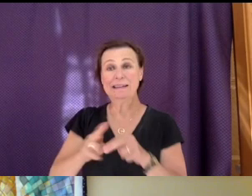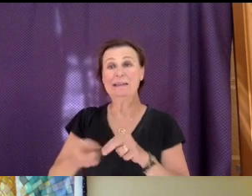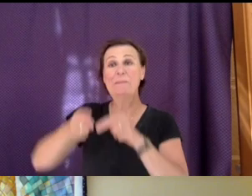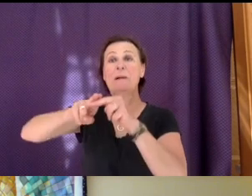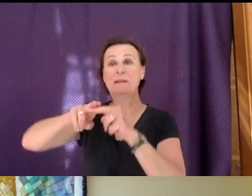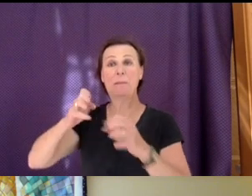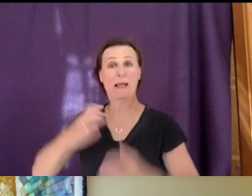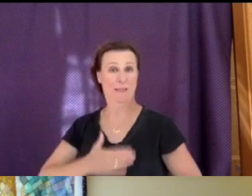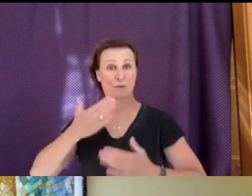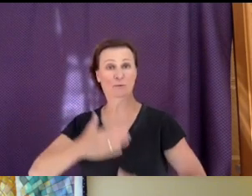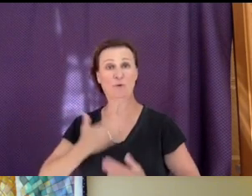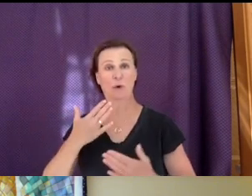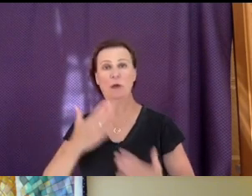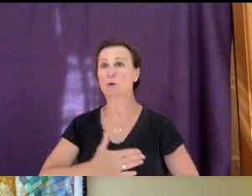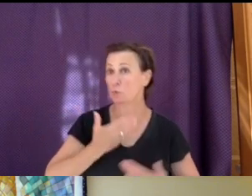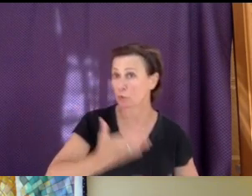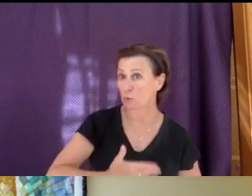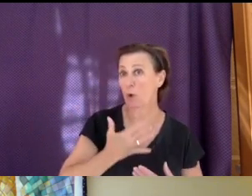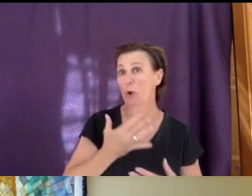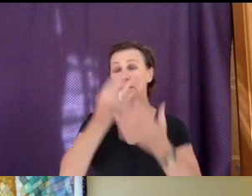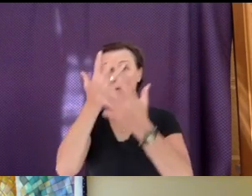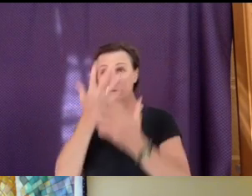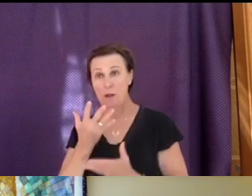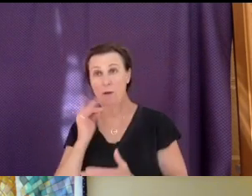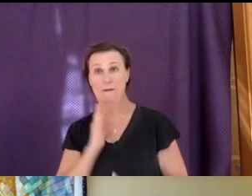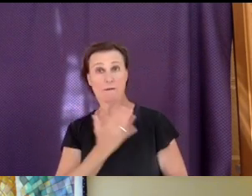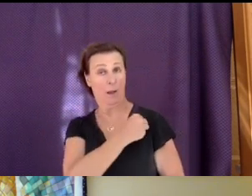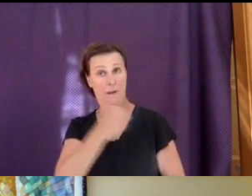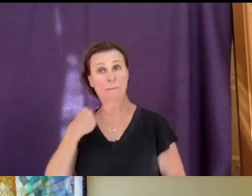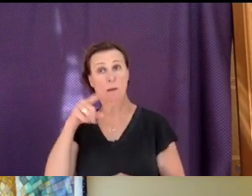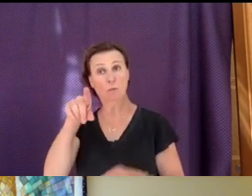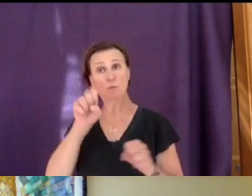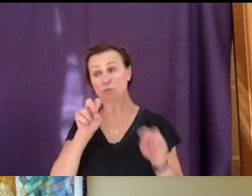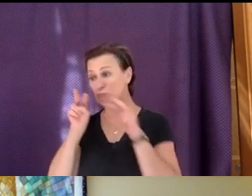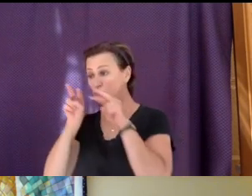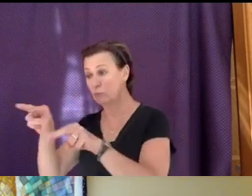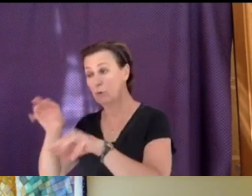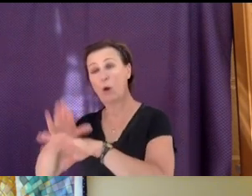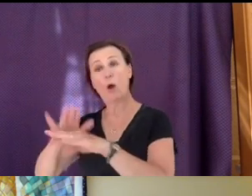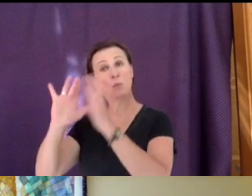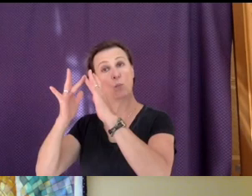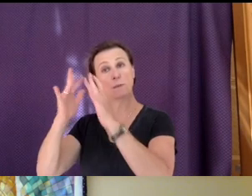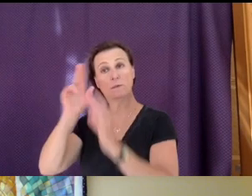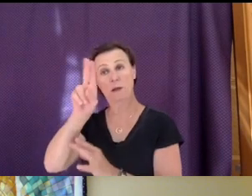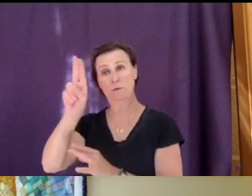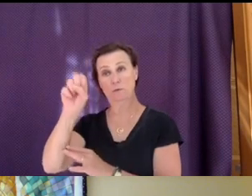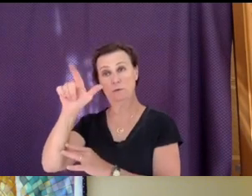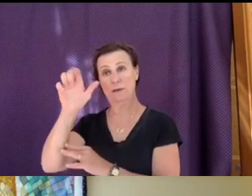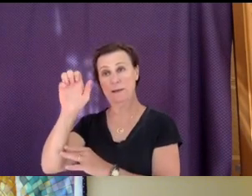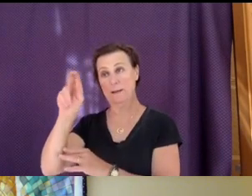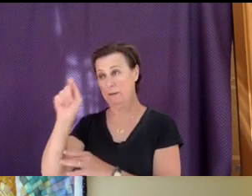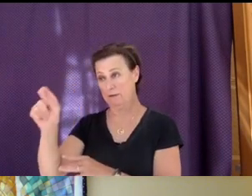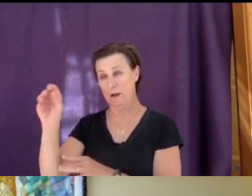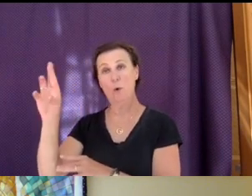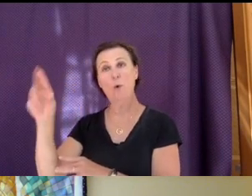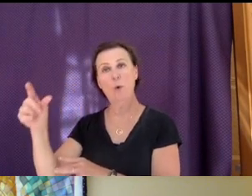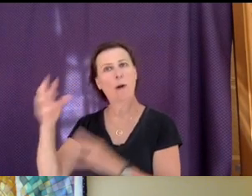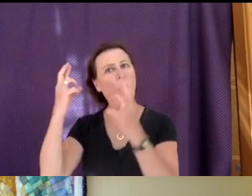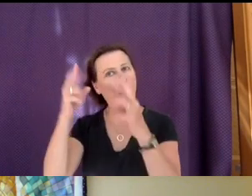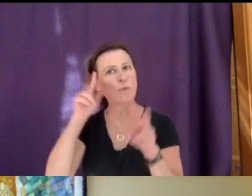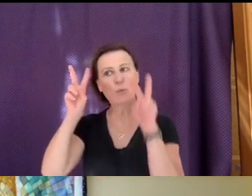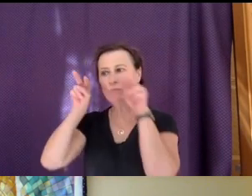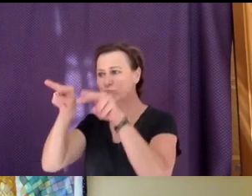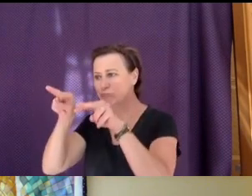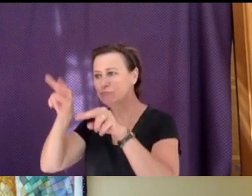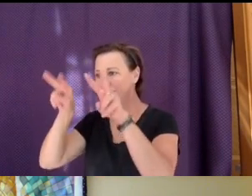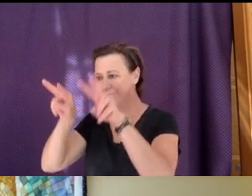sorrows of our members can be found on our website, uusalem.org. I hope you'll log in and view the